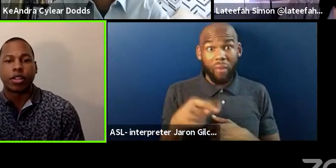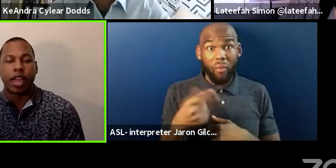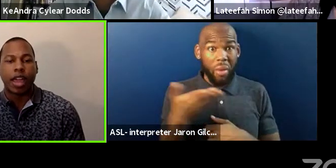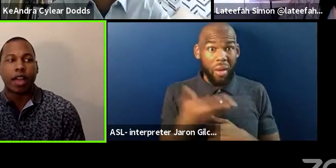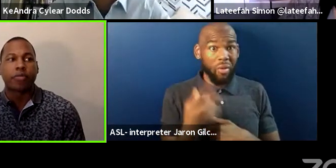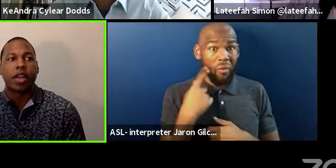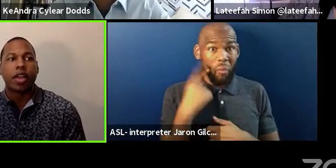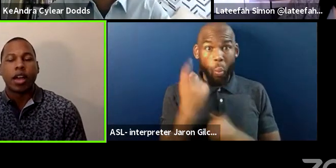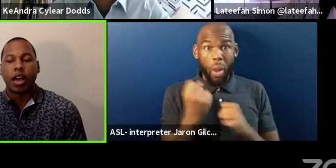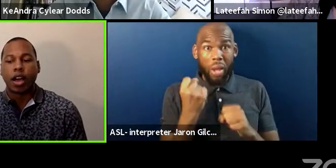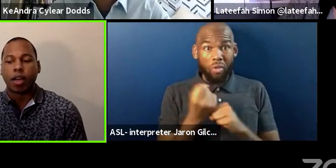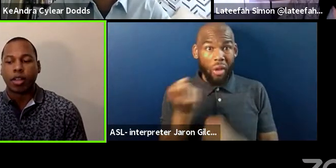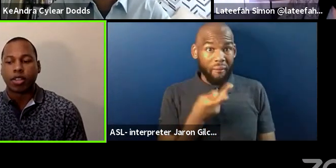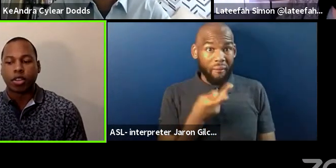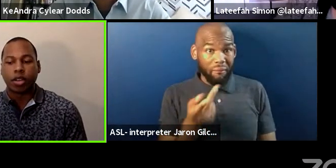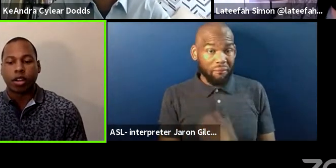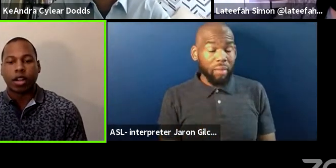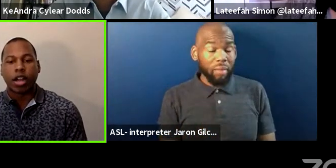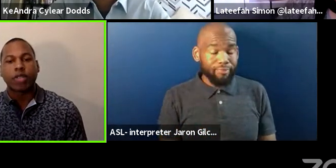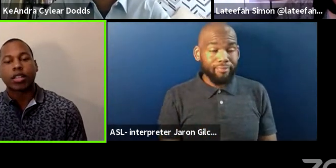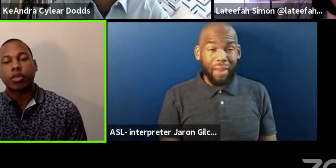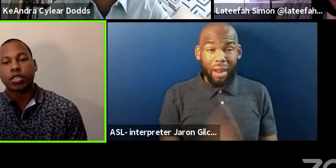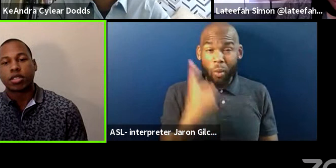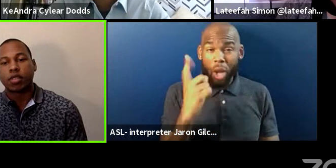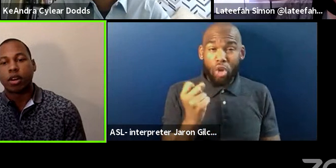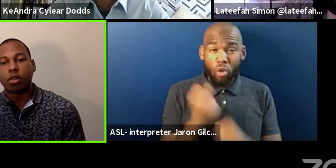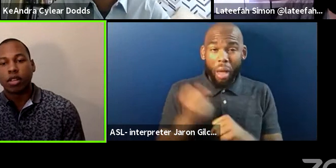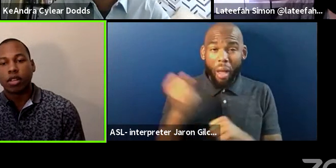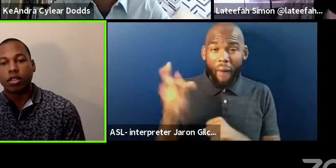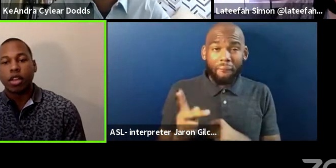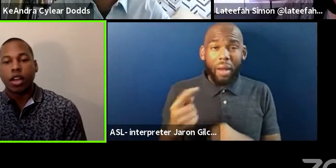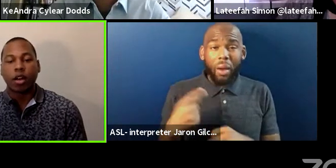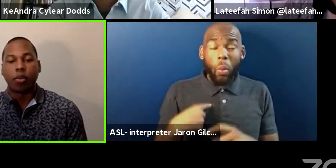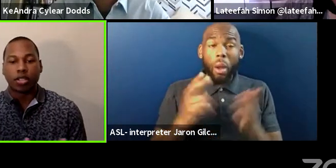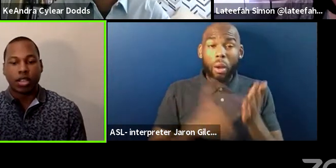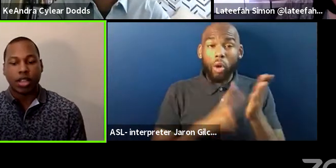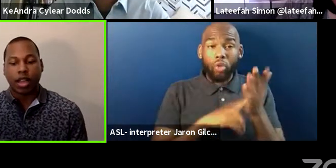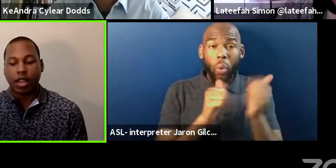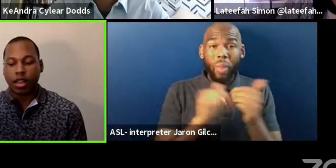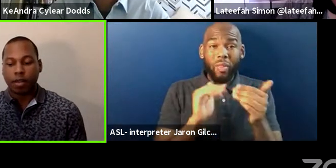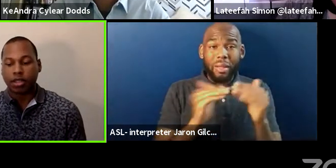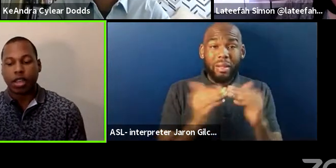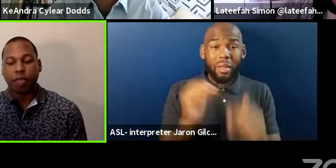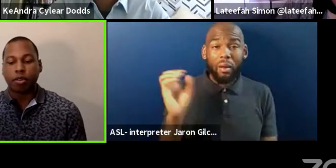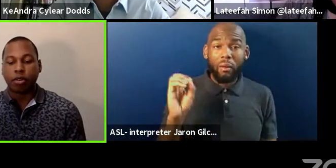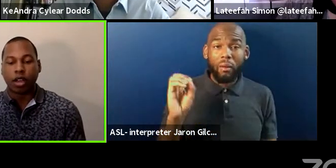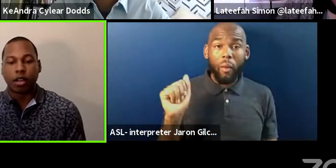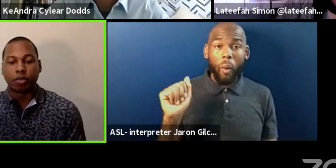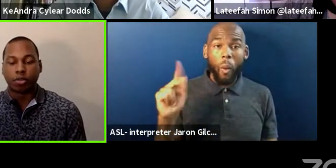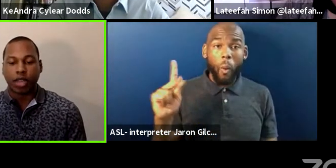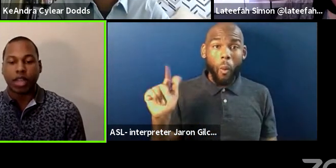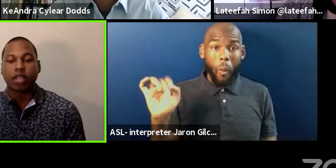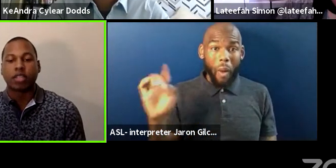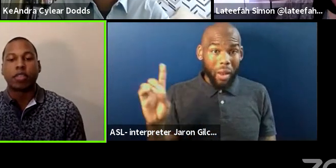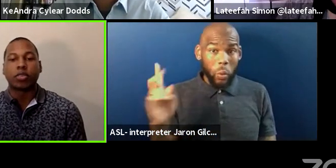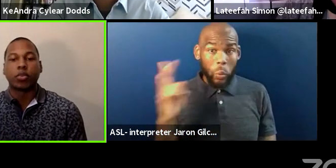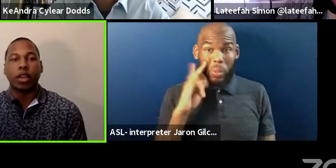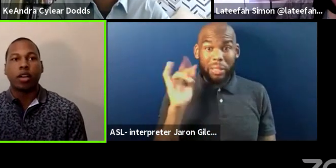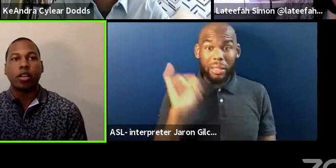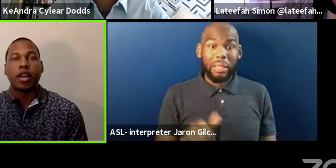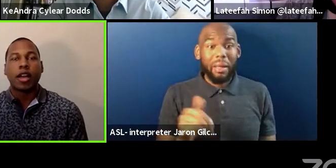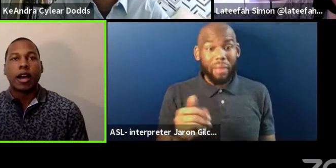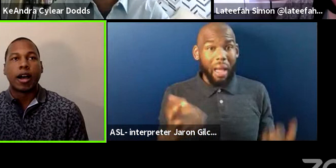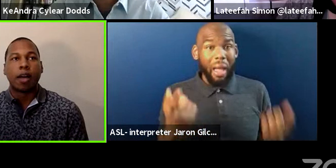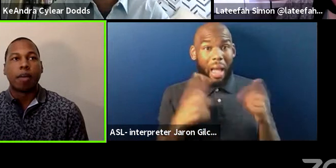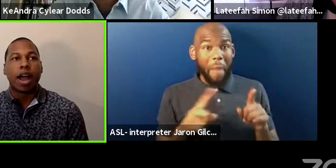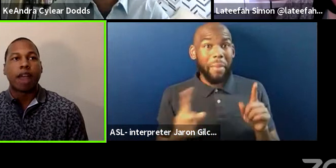for a year and a half. And so in our contracting with City of Oakland, we see that example duplicating itself as